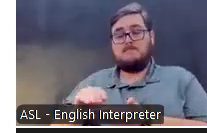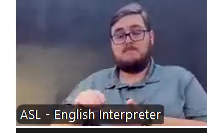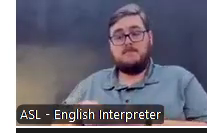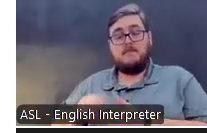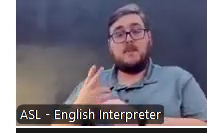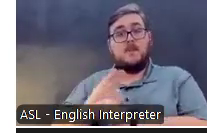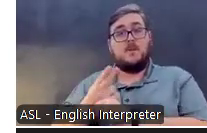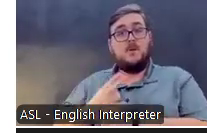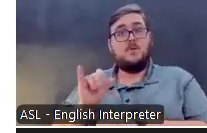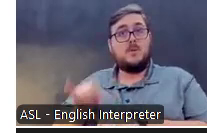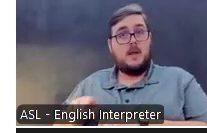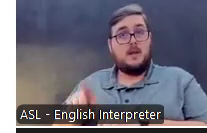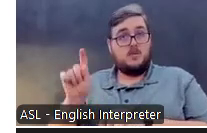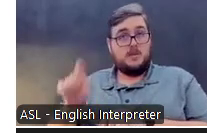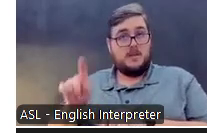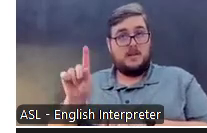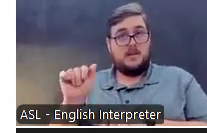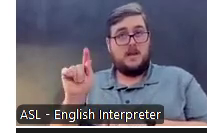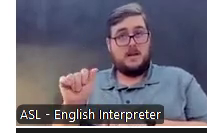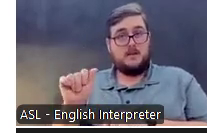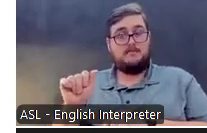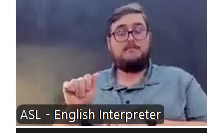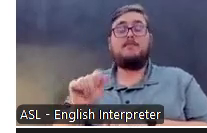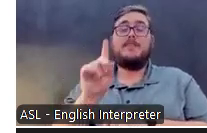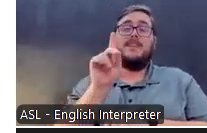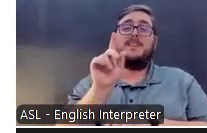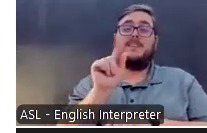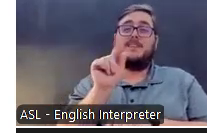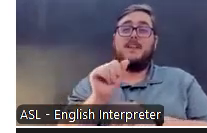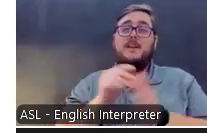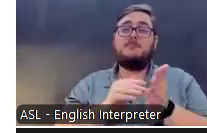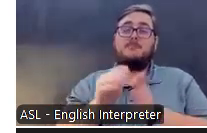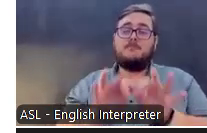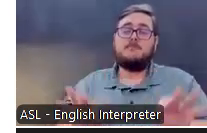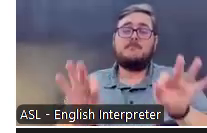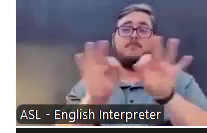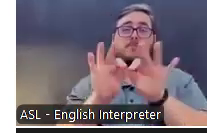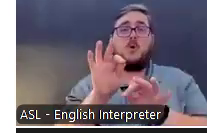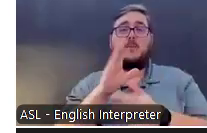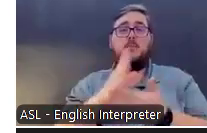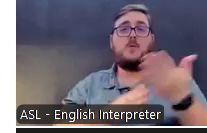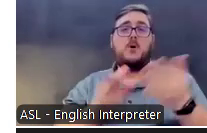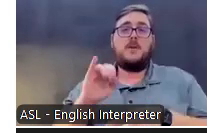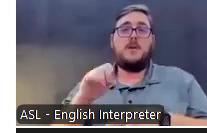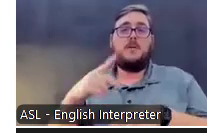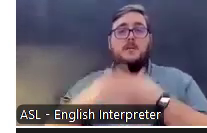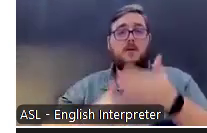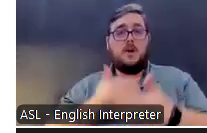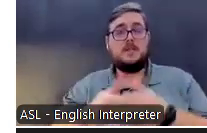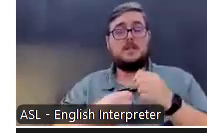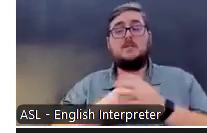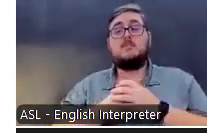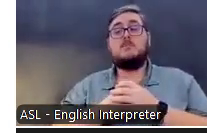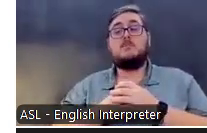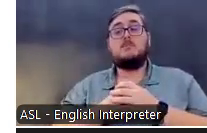IEP process. What data is needed about the AT device and/or service, and how it will be collected should